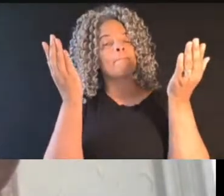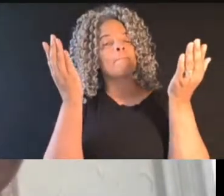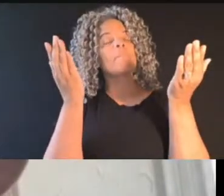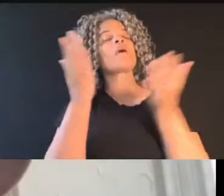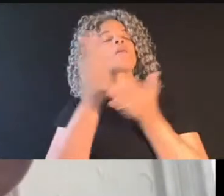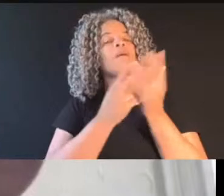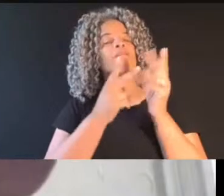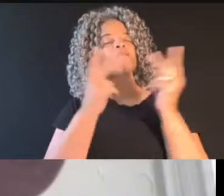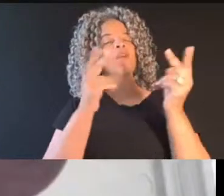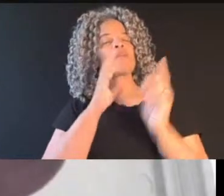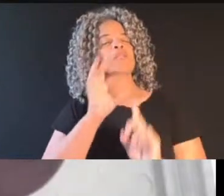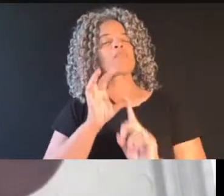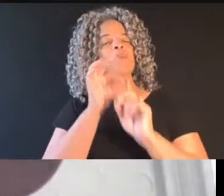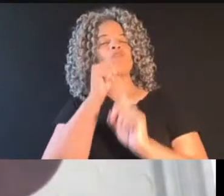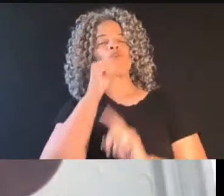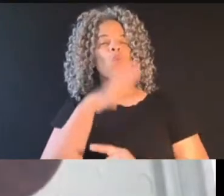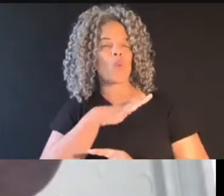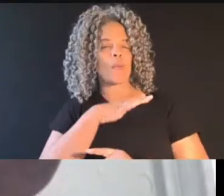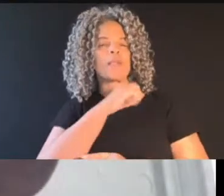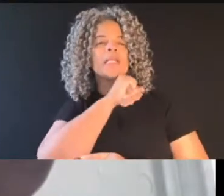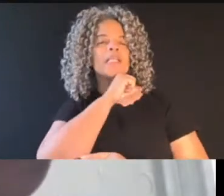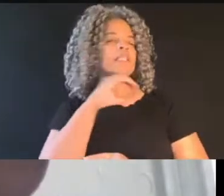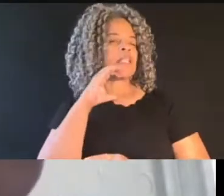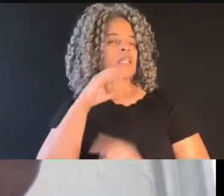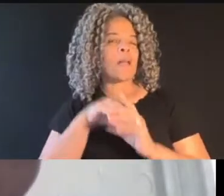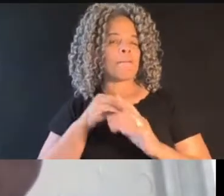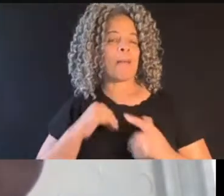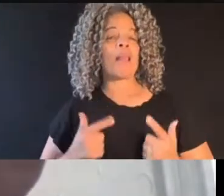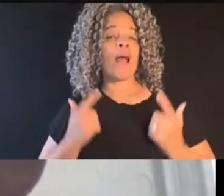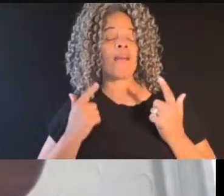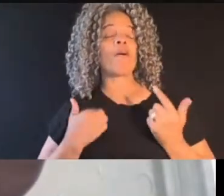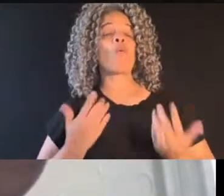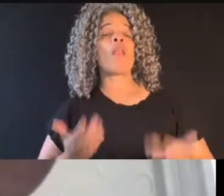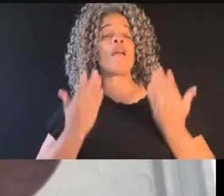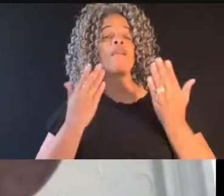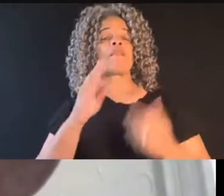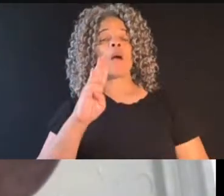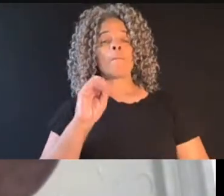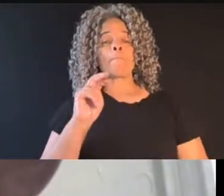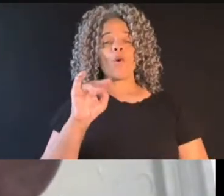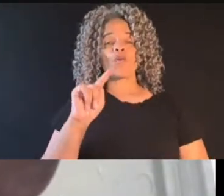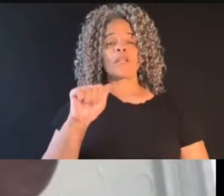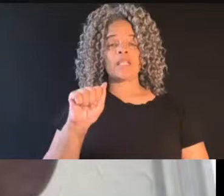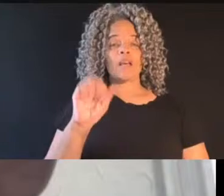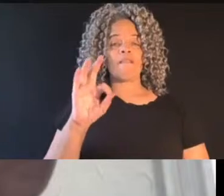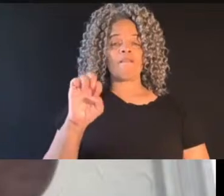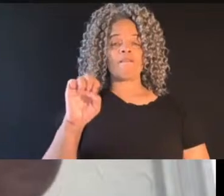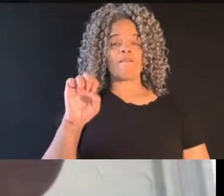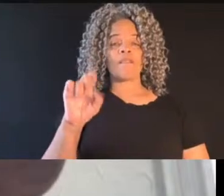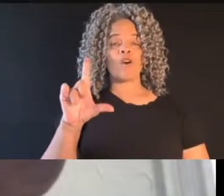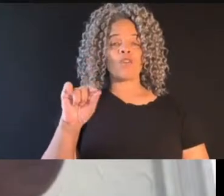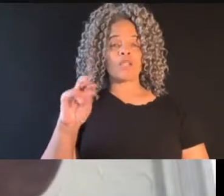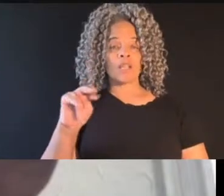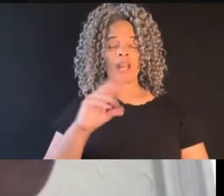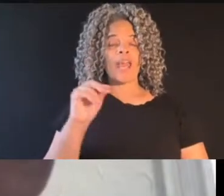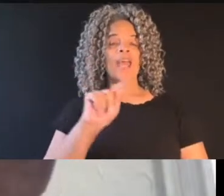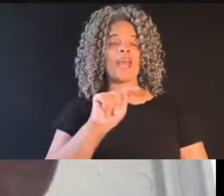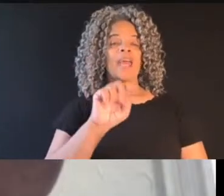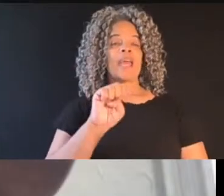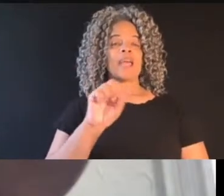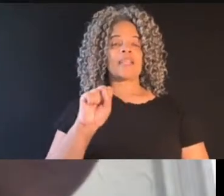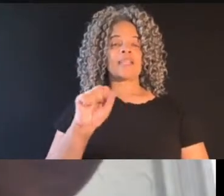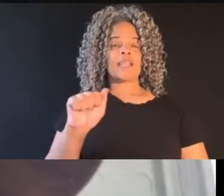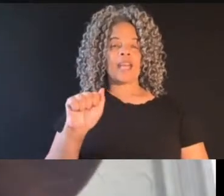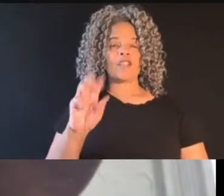very special women, elders in my life. I want to lift up Onita Felton and Tessa Williams, both